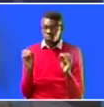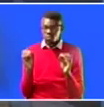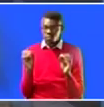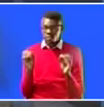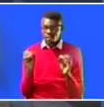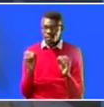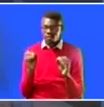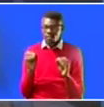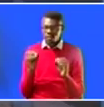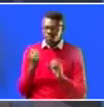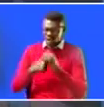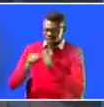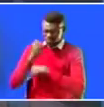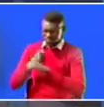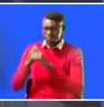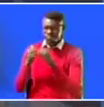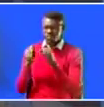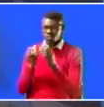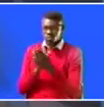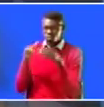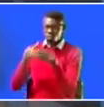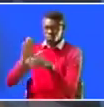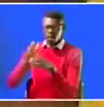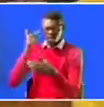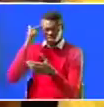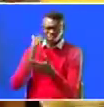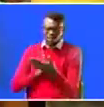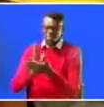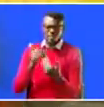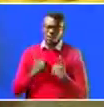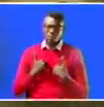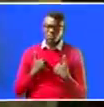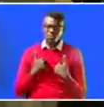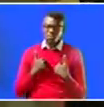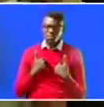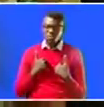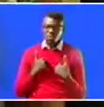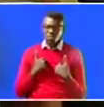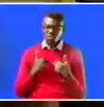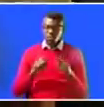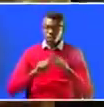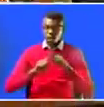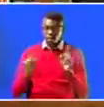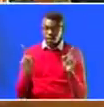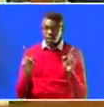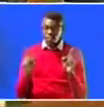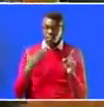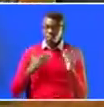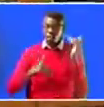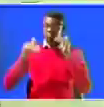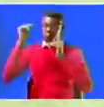they do it among adults, I think they have a right to do it. But it is not only